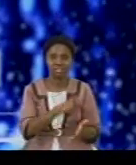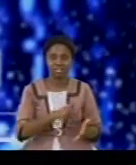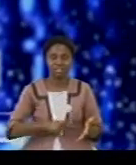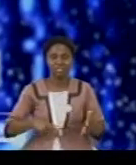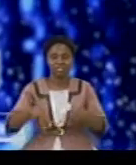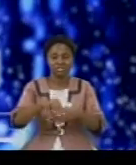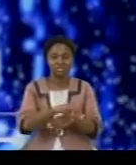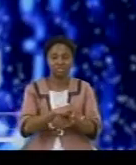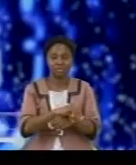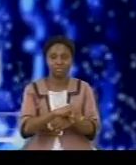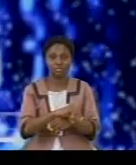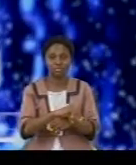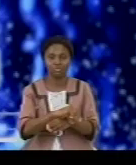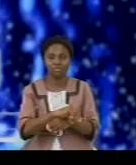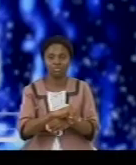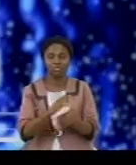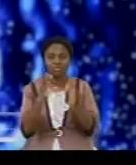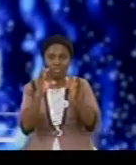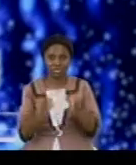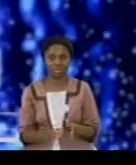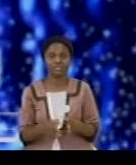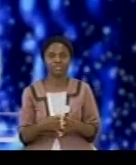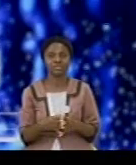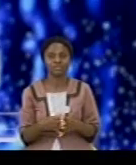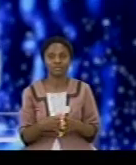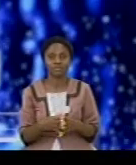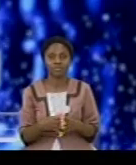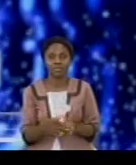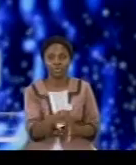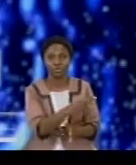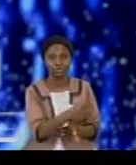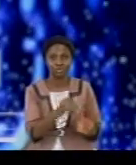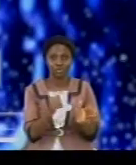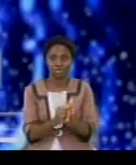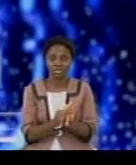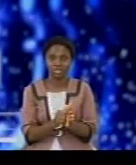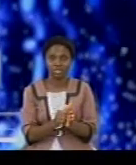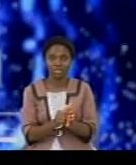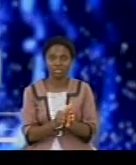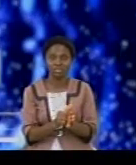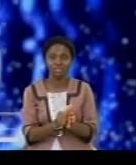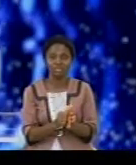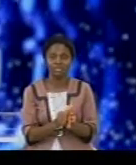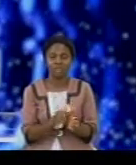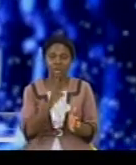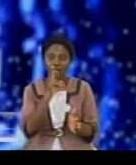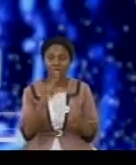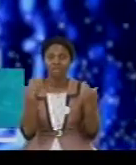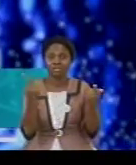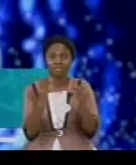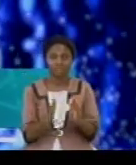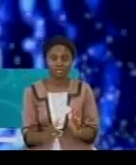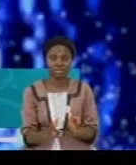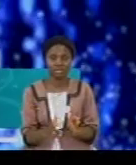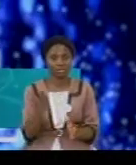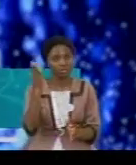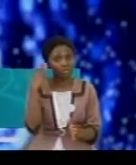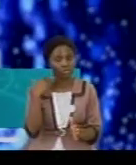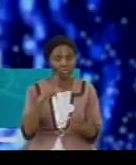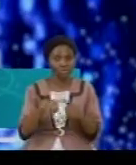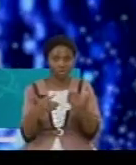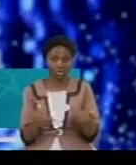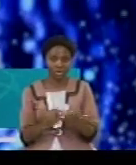got reconciled unto God, and by crossing over from being enemies of God, they became members of the family of